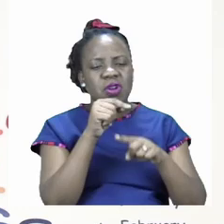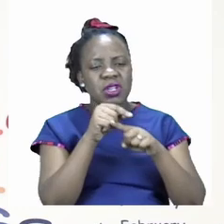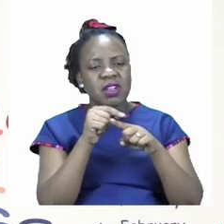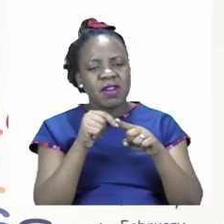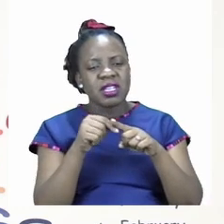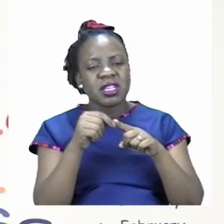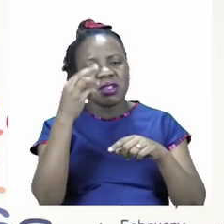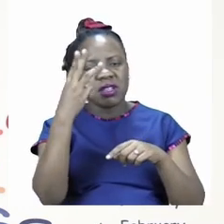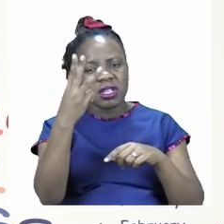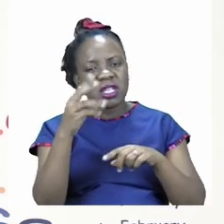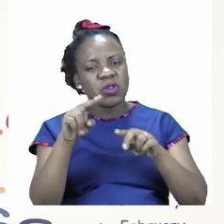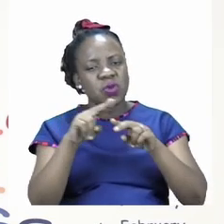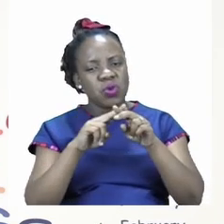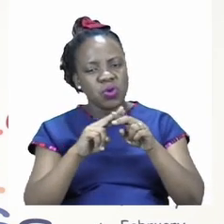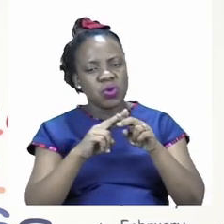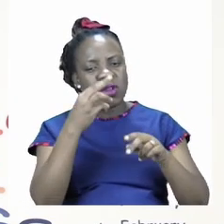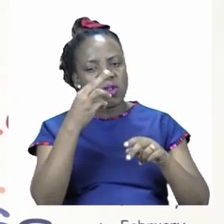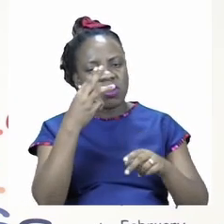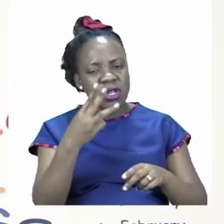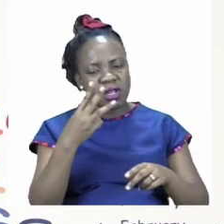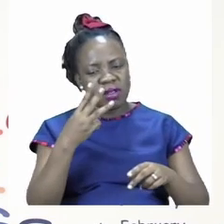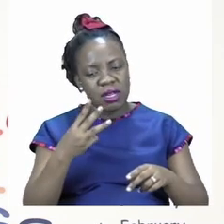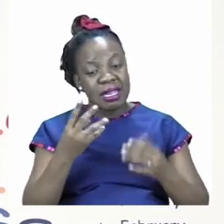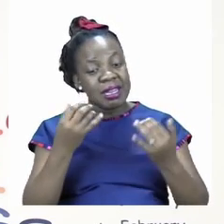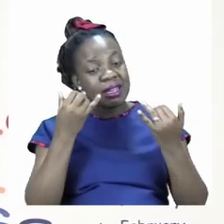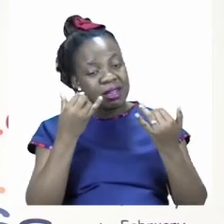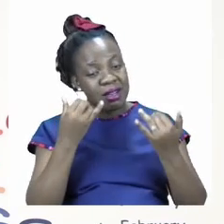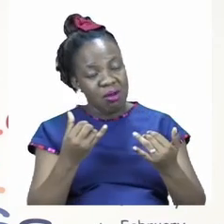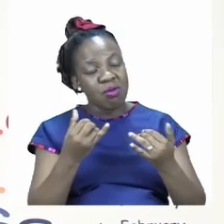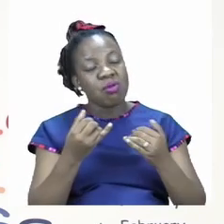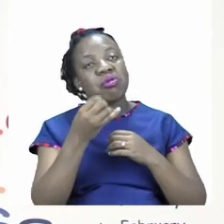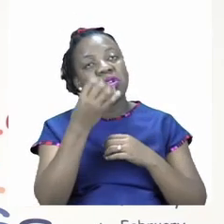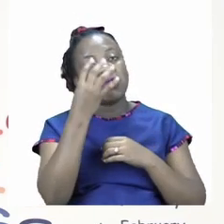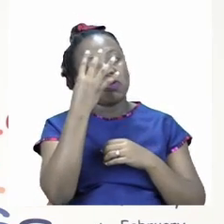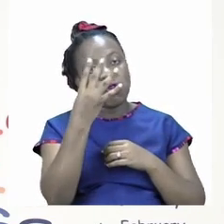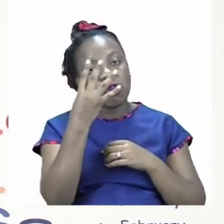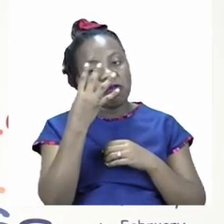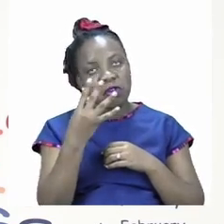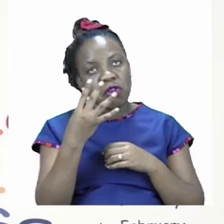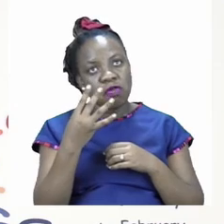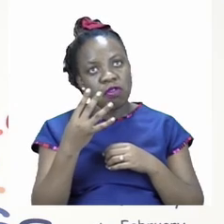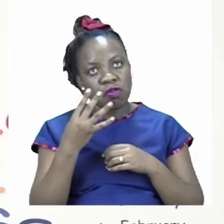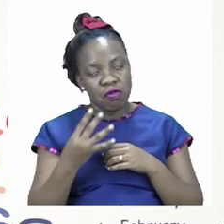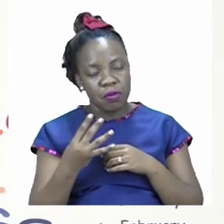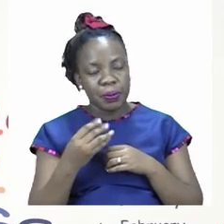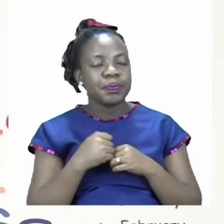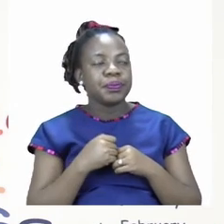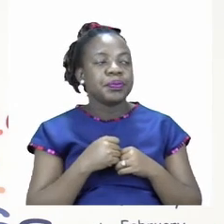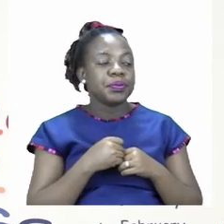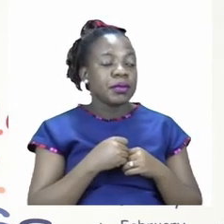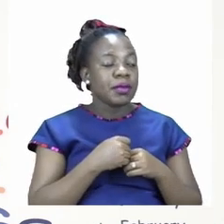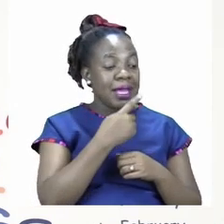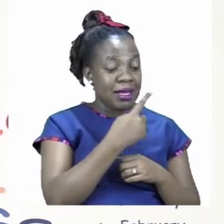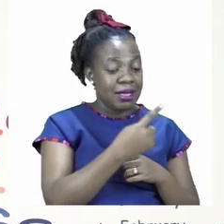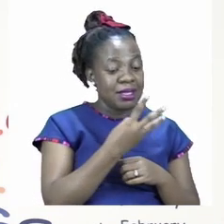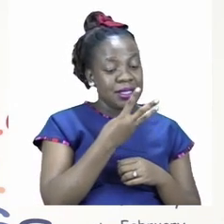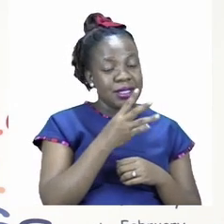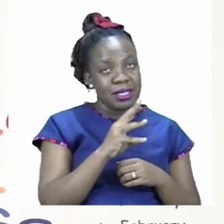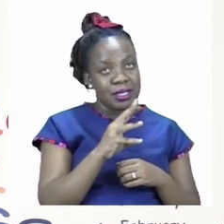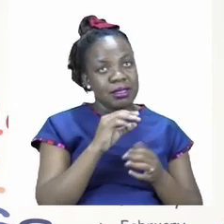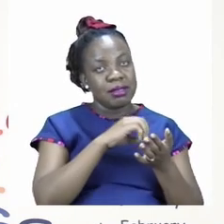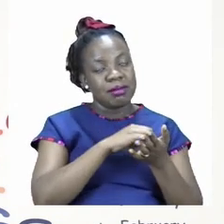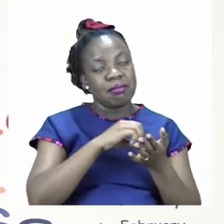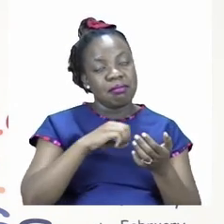our sum. We say 16 minus 4. And 16, when we take